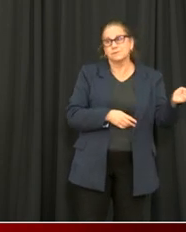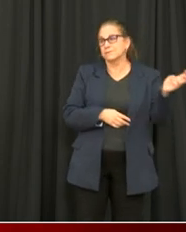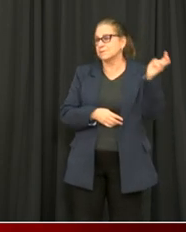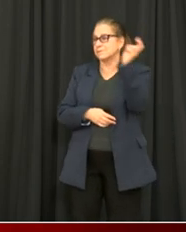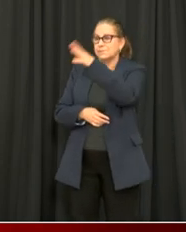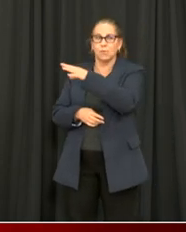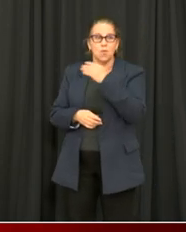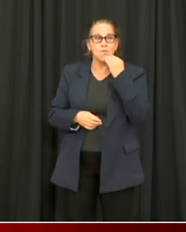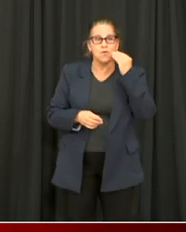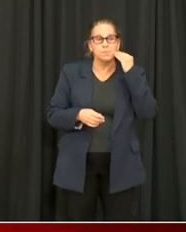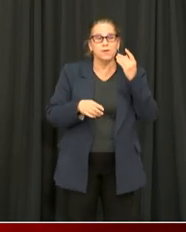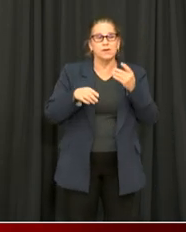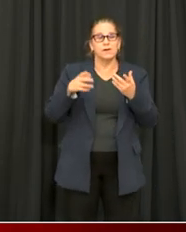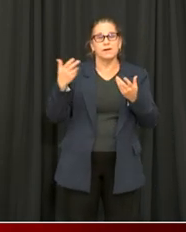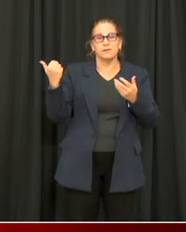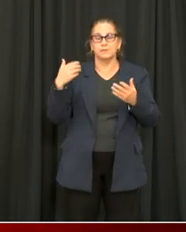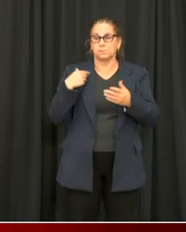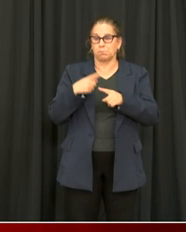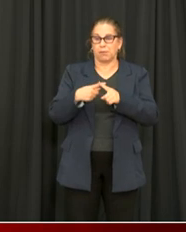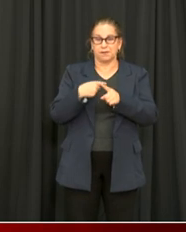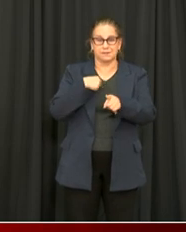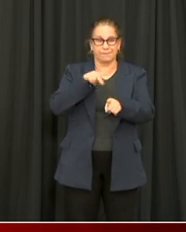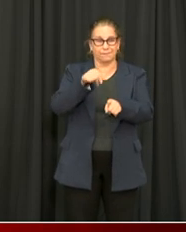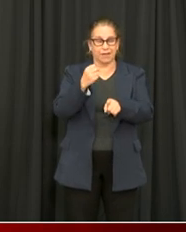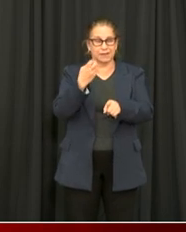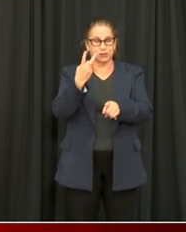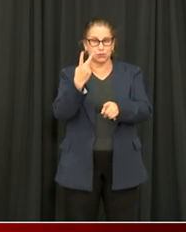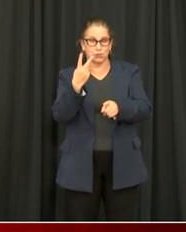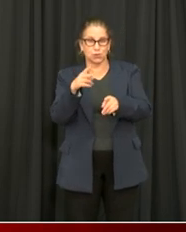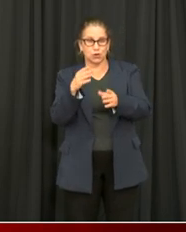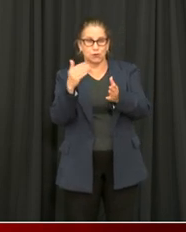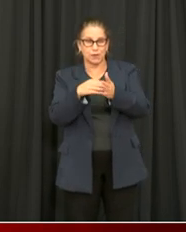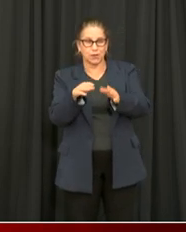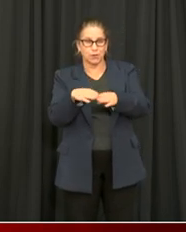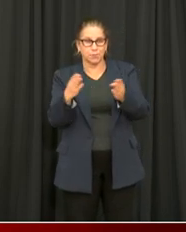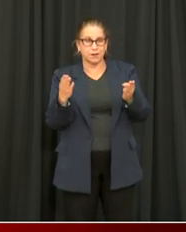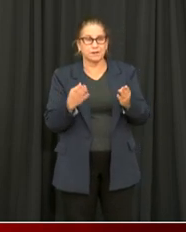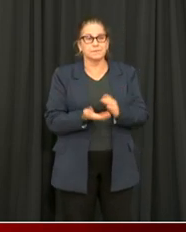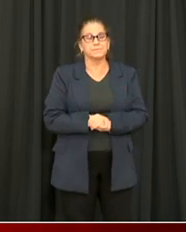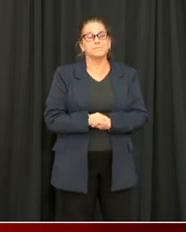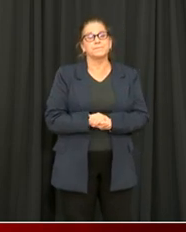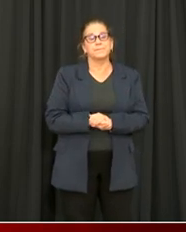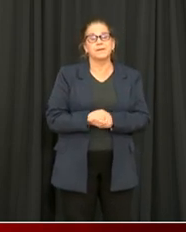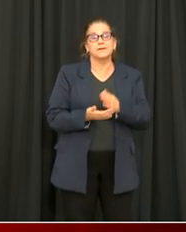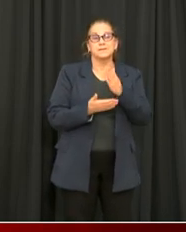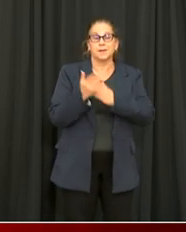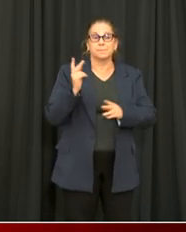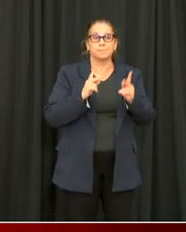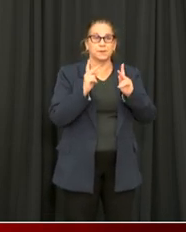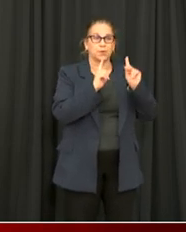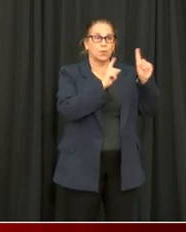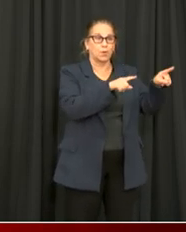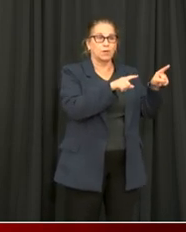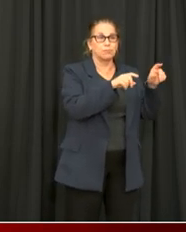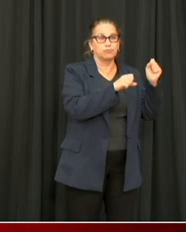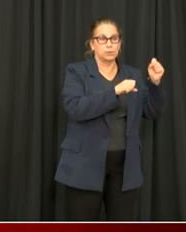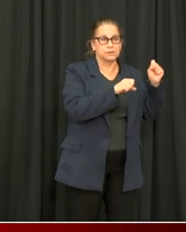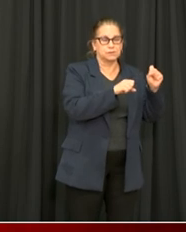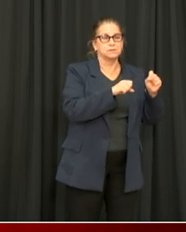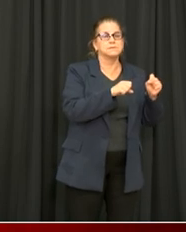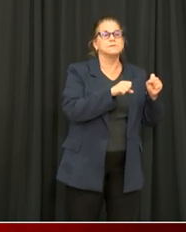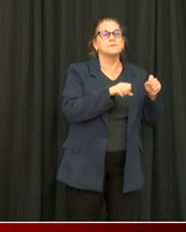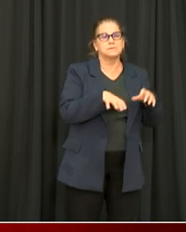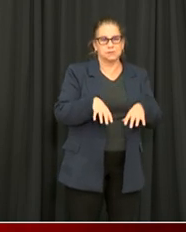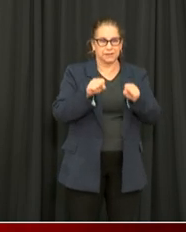of reopening. In fact, some of the people who I spoke to who were getting tested last week stated that they wanted to be tested because